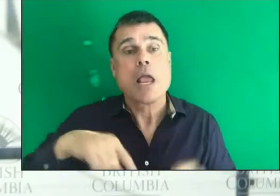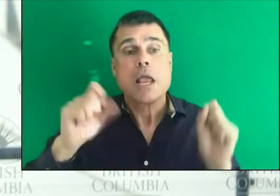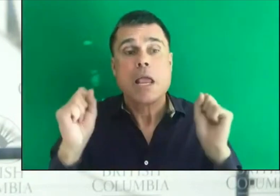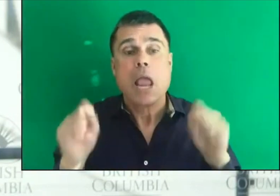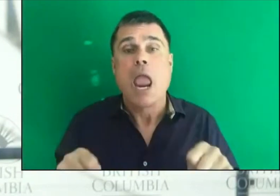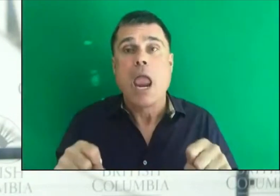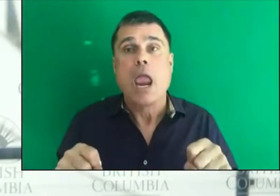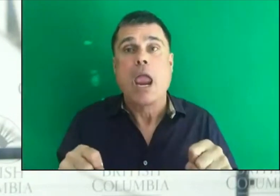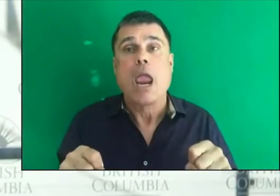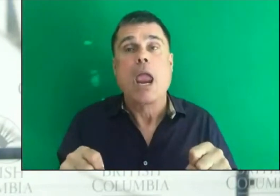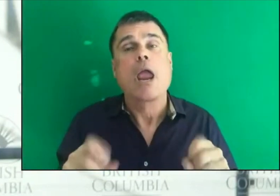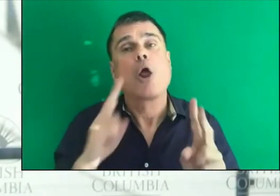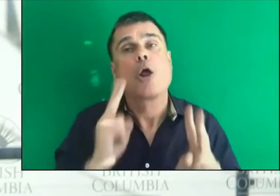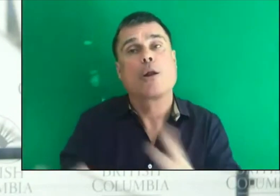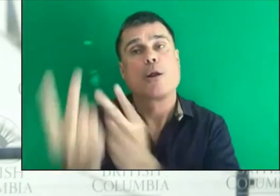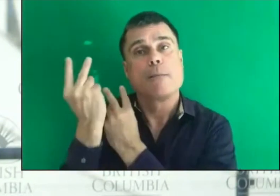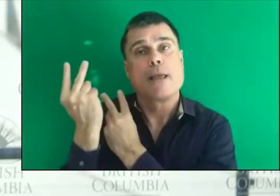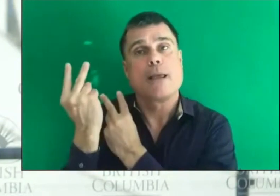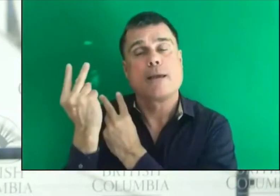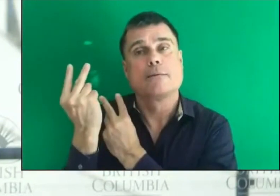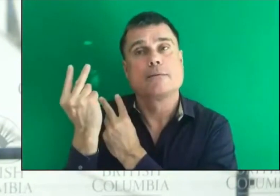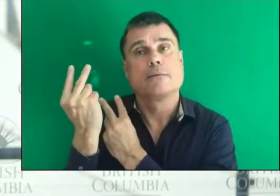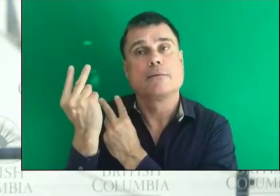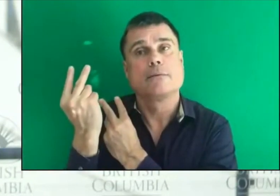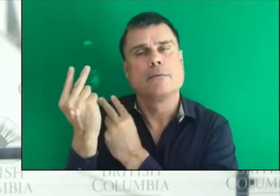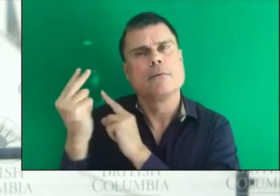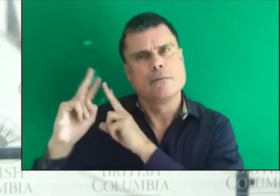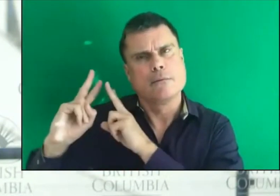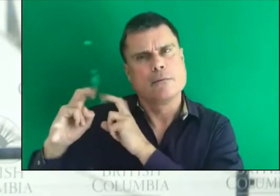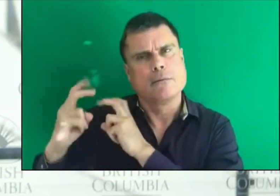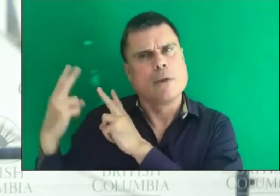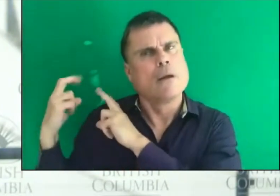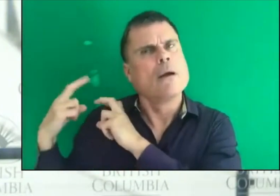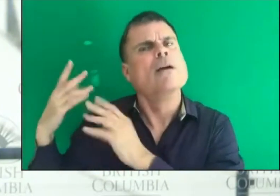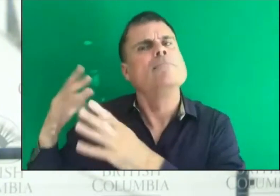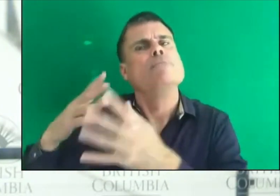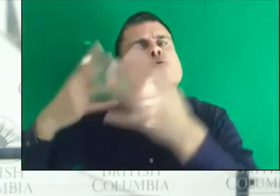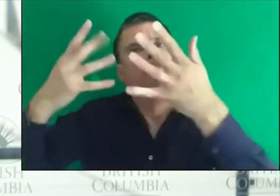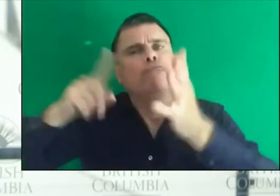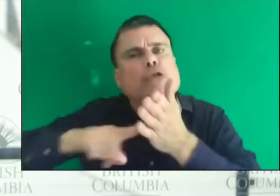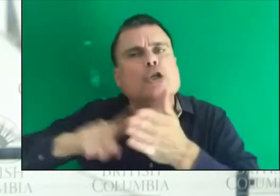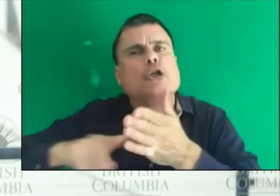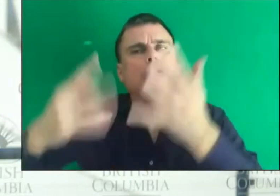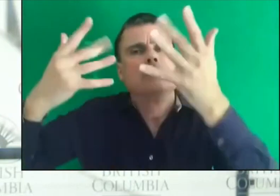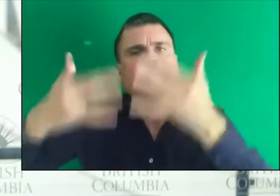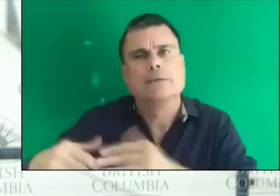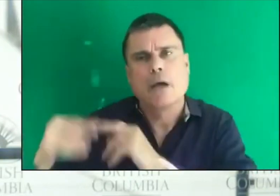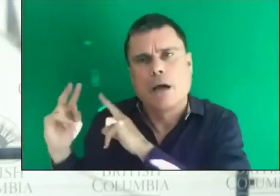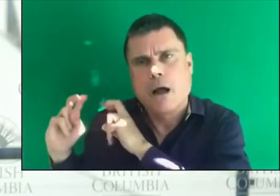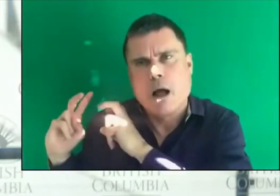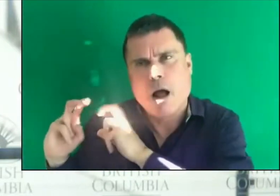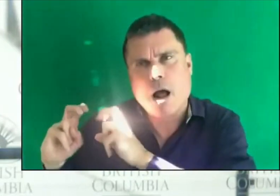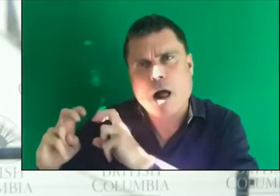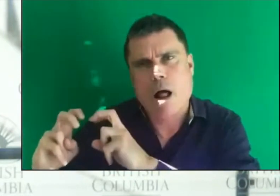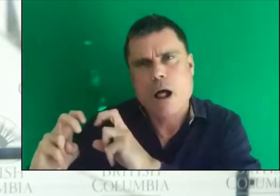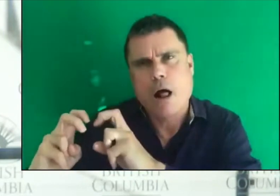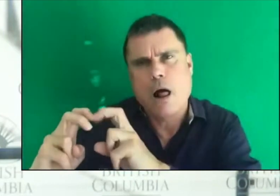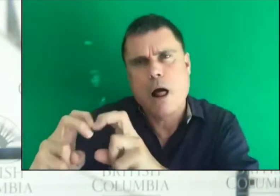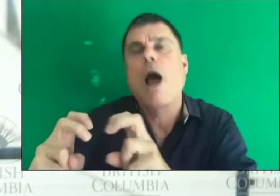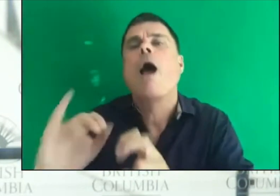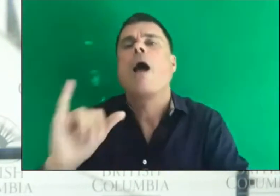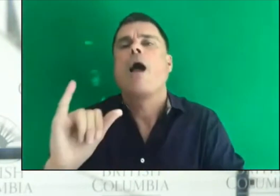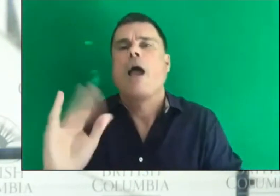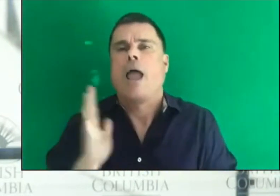our case-based investigations. We're focusing on the public health actions that we need to take for each individual